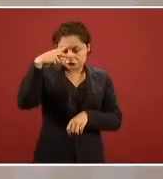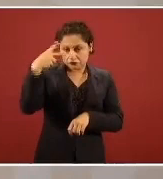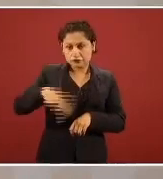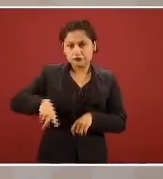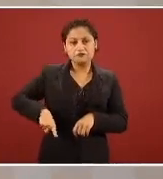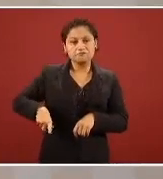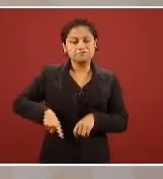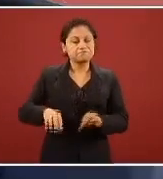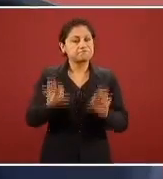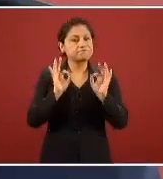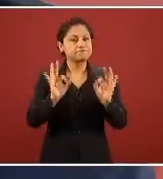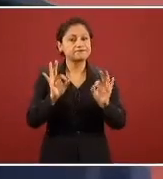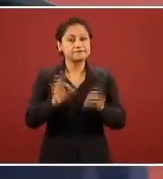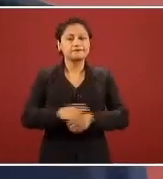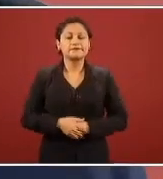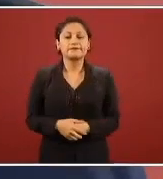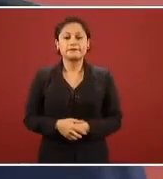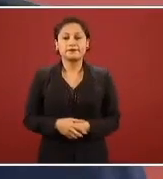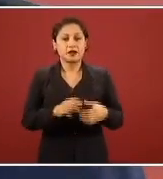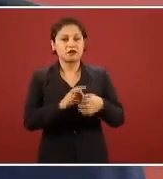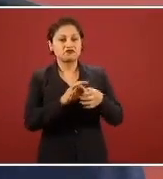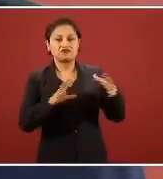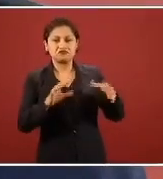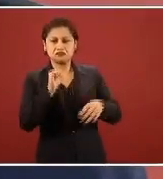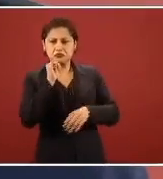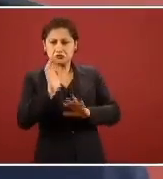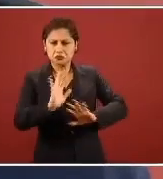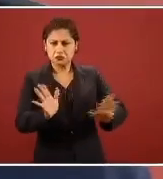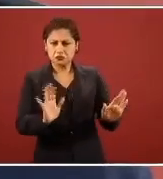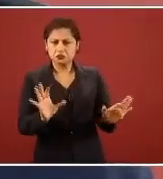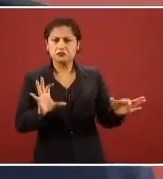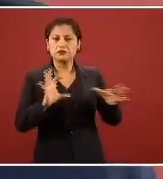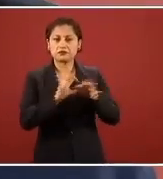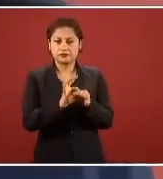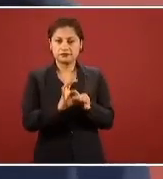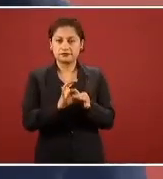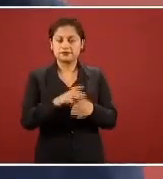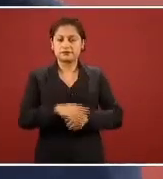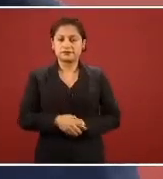United States. Esto no this se dice is not said